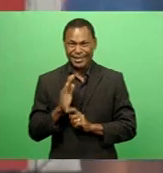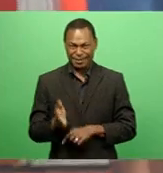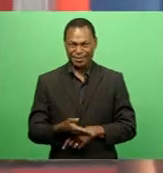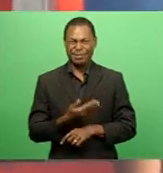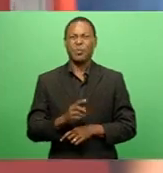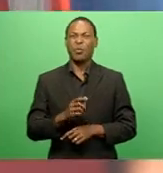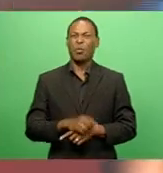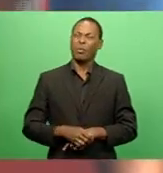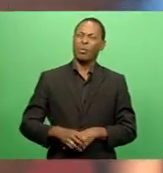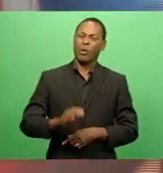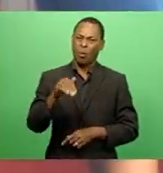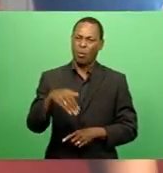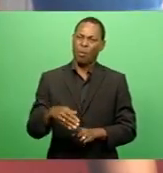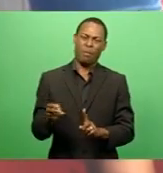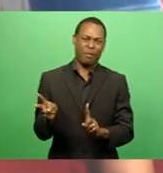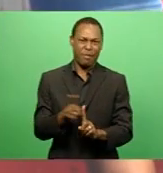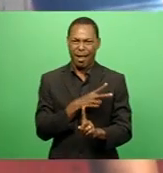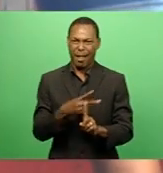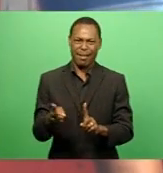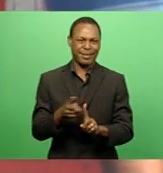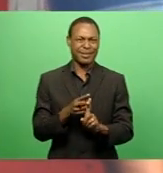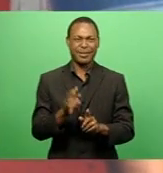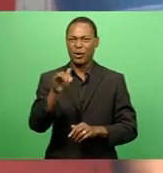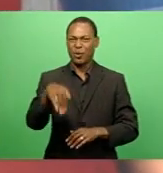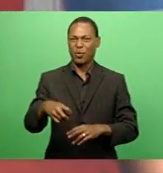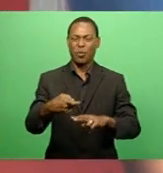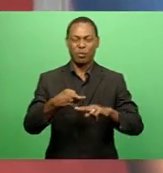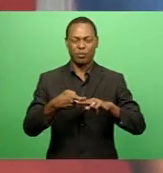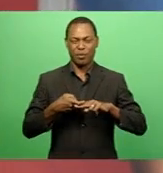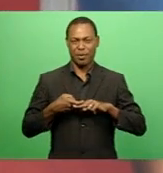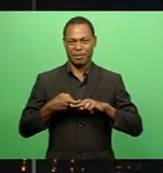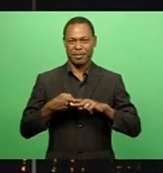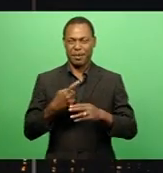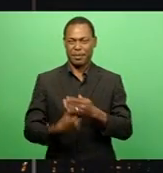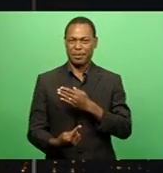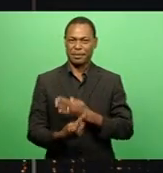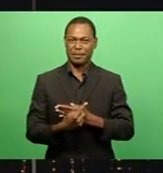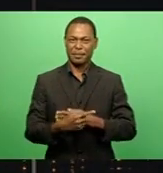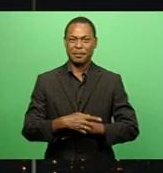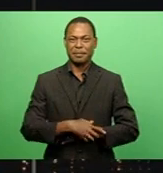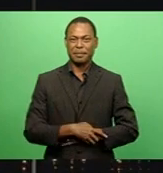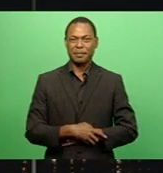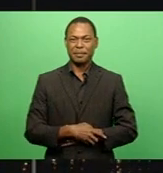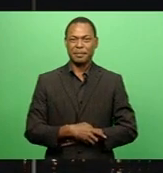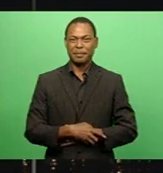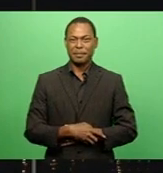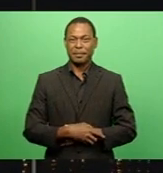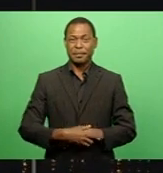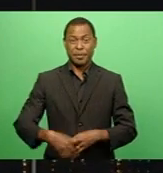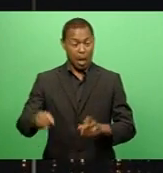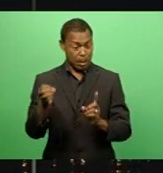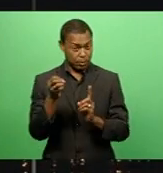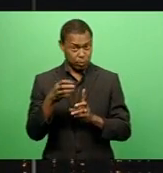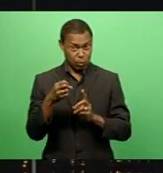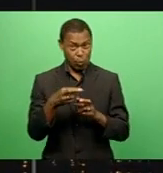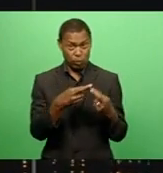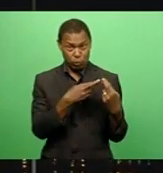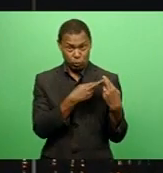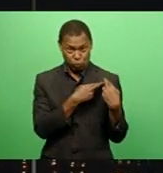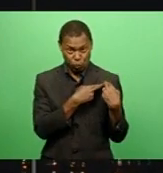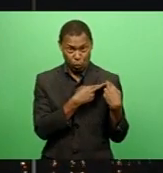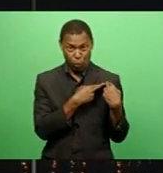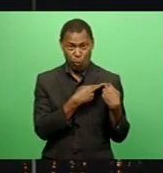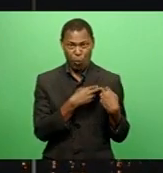domestic violence and rape. Jeshulal, FBC News. The important role women play in the fight